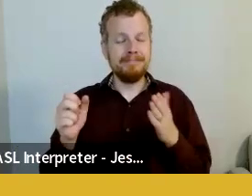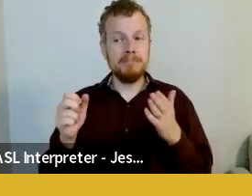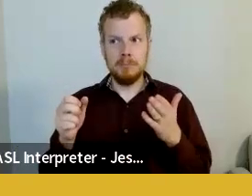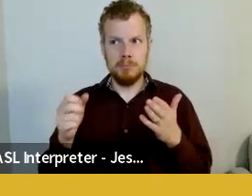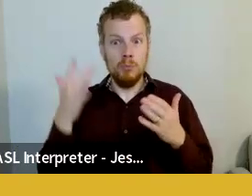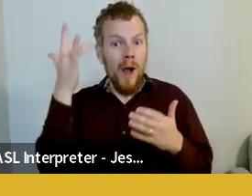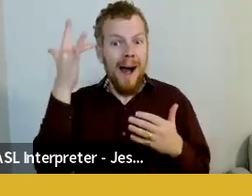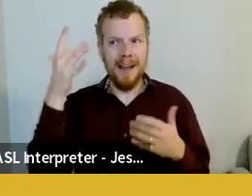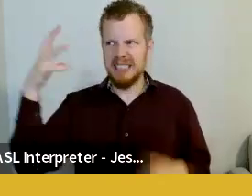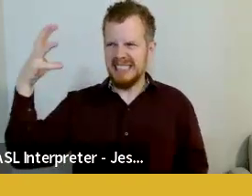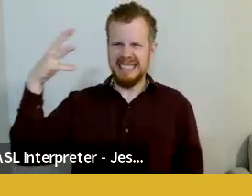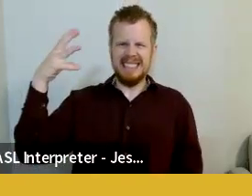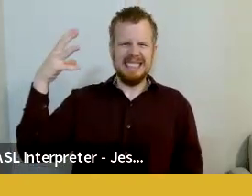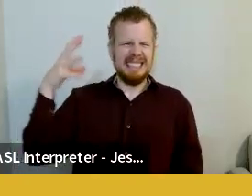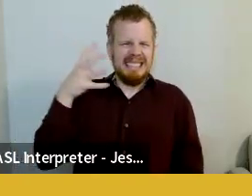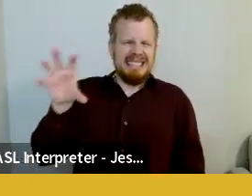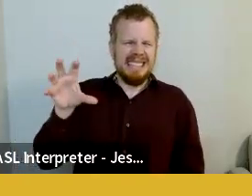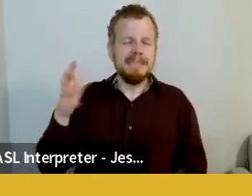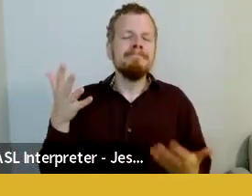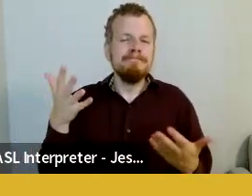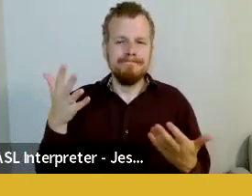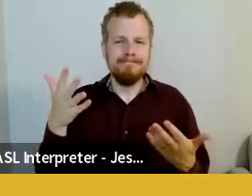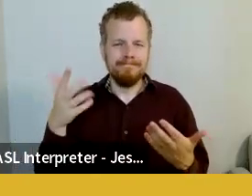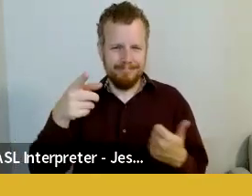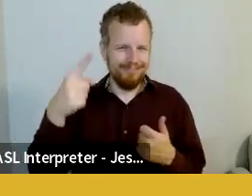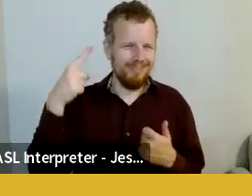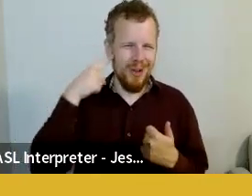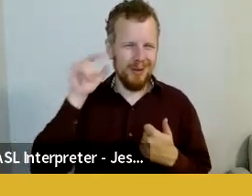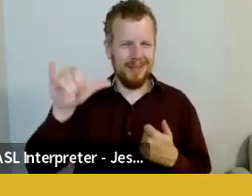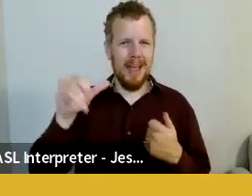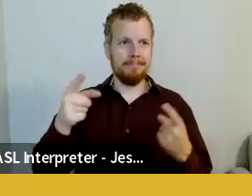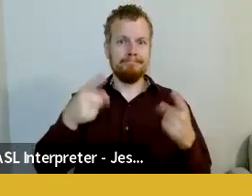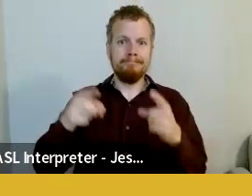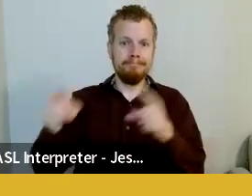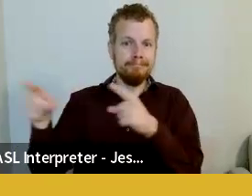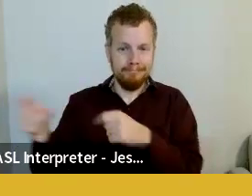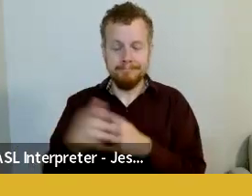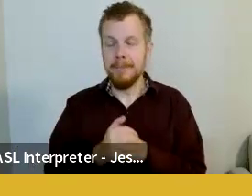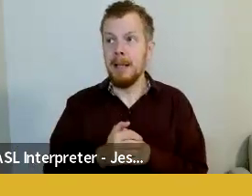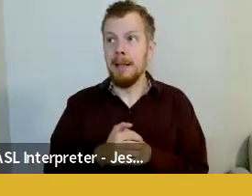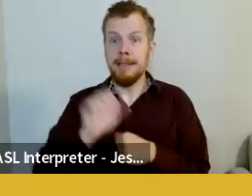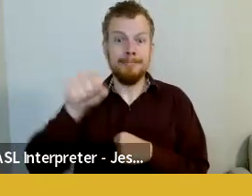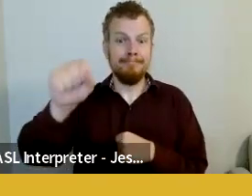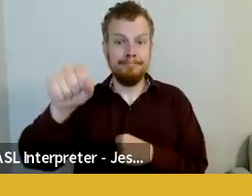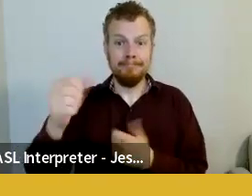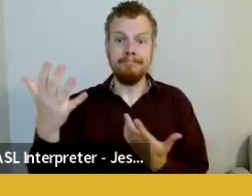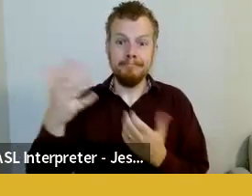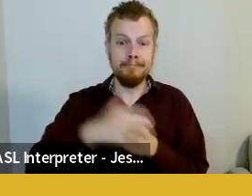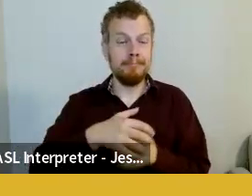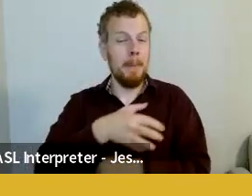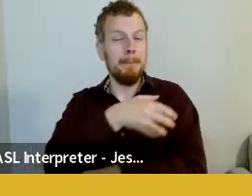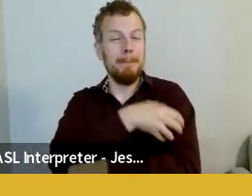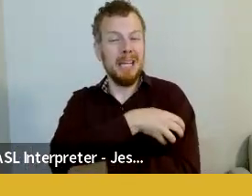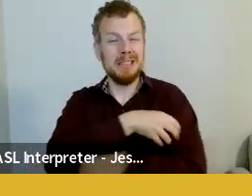the extreme heat, right? And this is probably one that you hear about often. So along with the heat, with the muscle